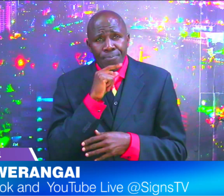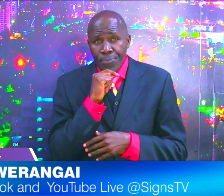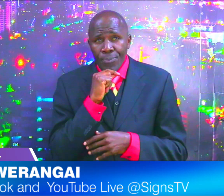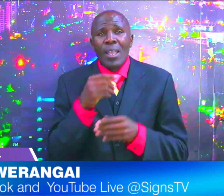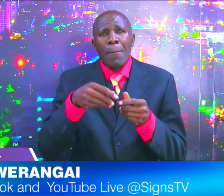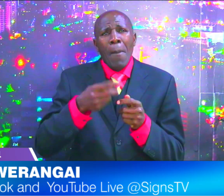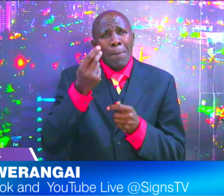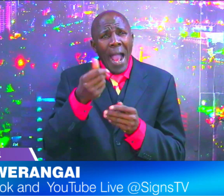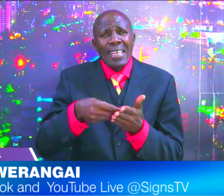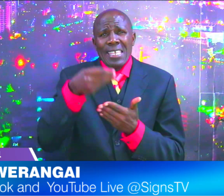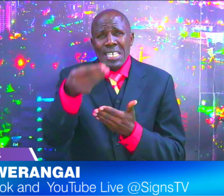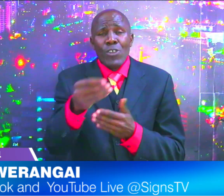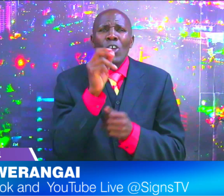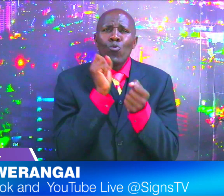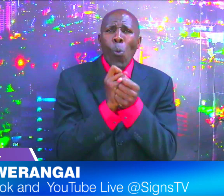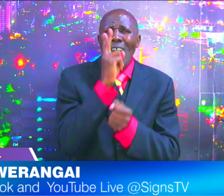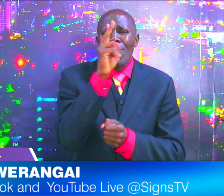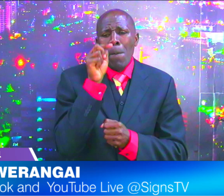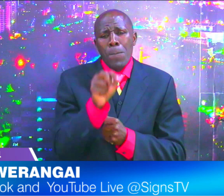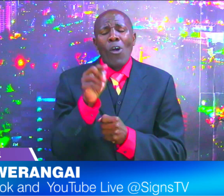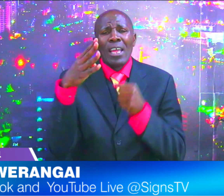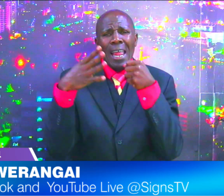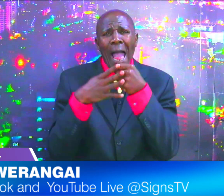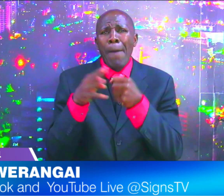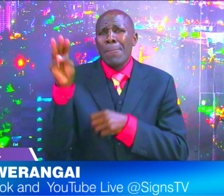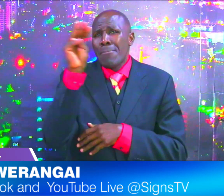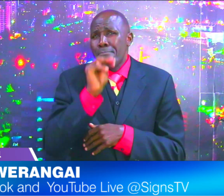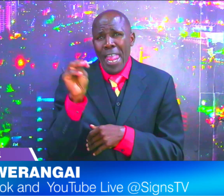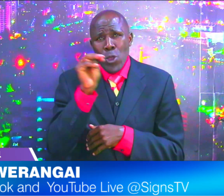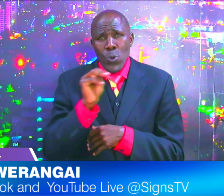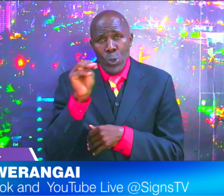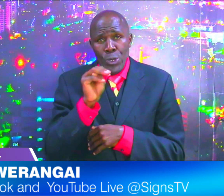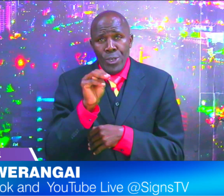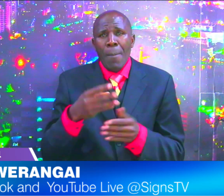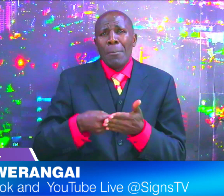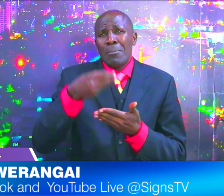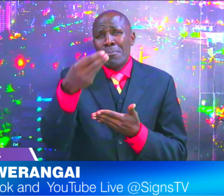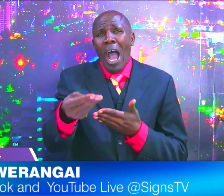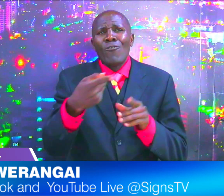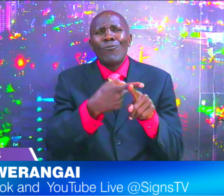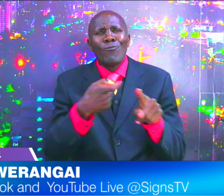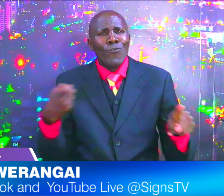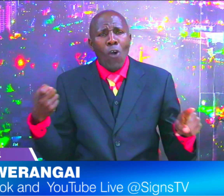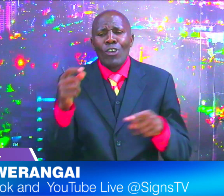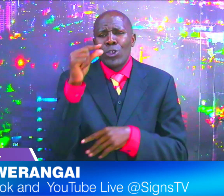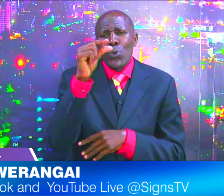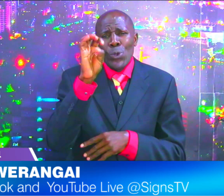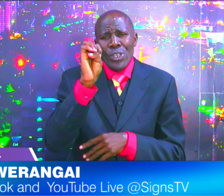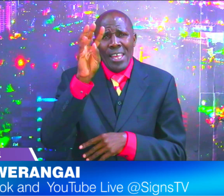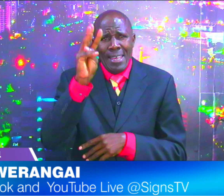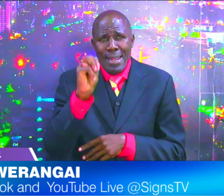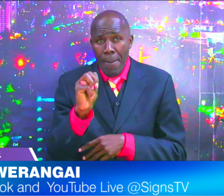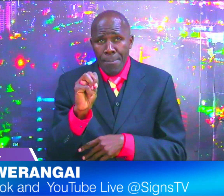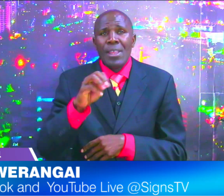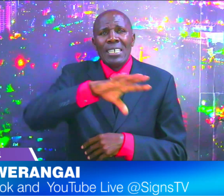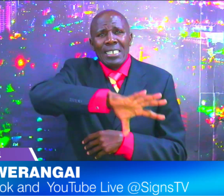and the Deputy Commissioner's office, where he disbursed 12.9 million shillings on bursary from